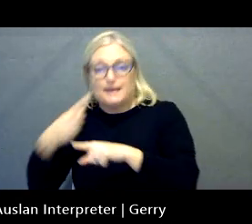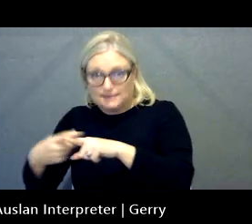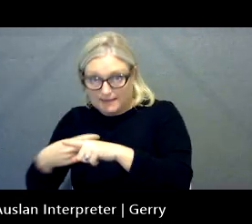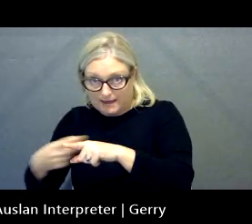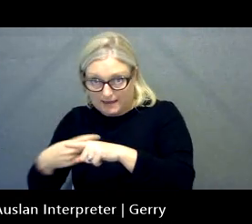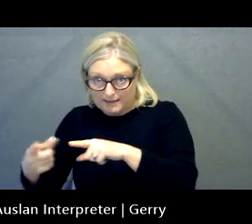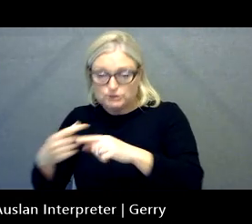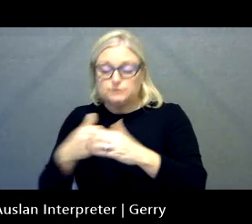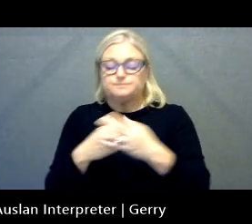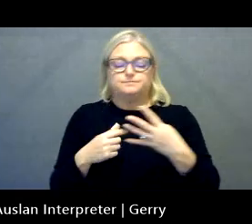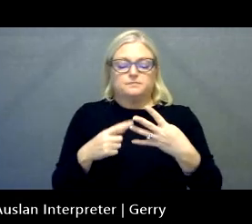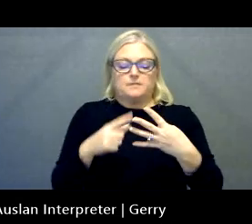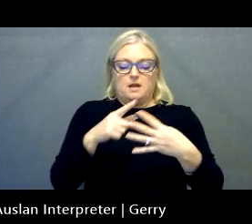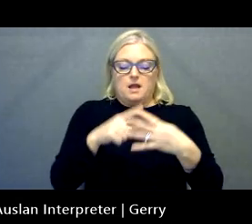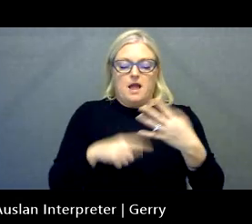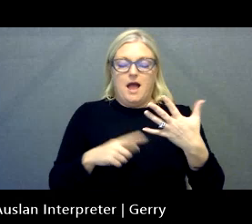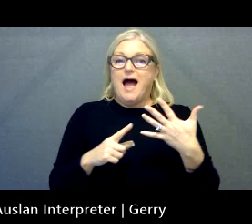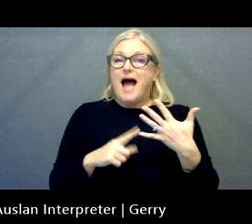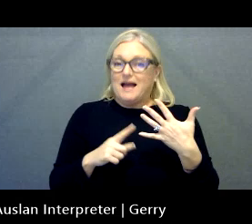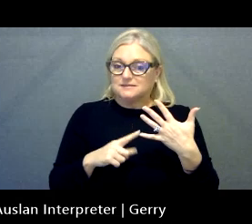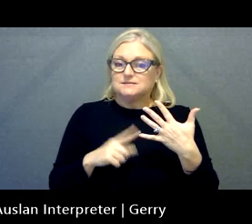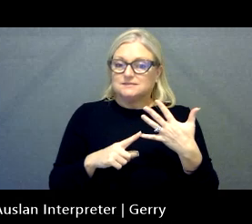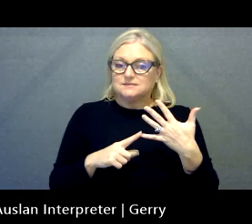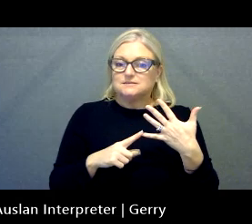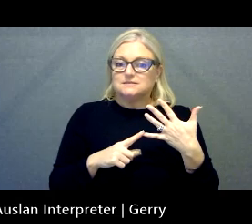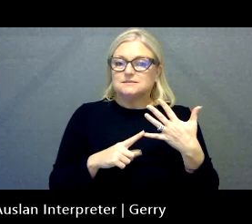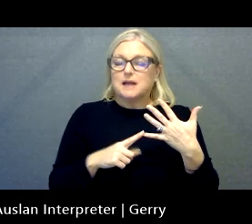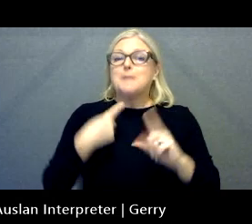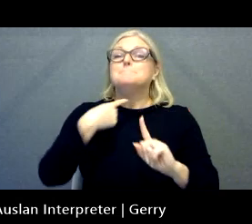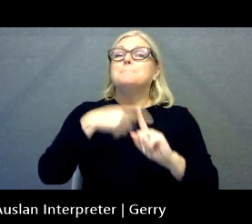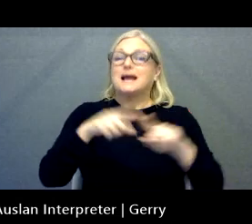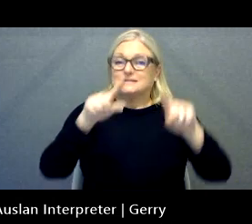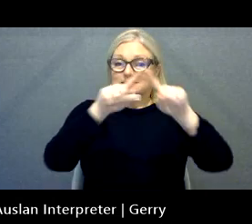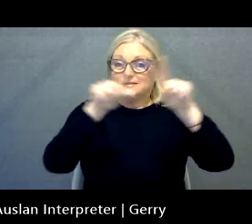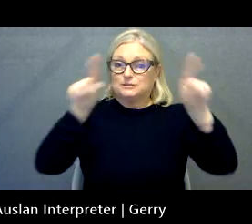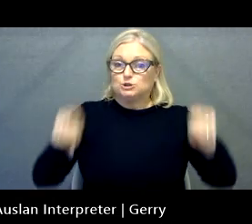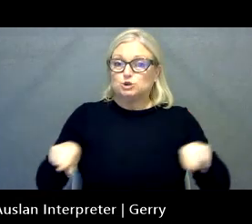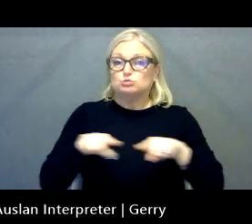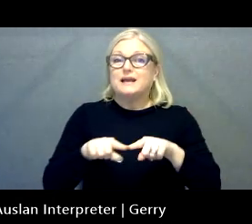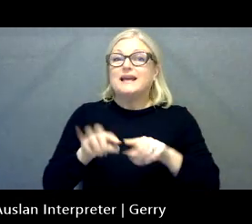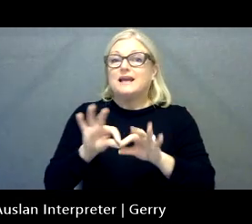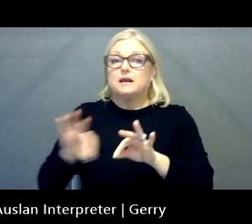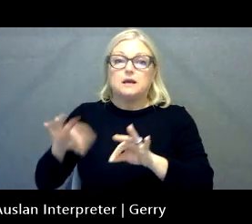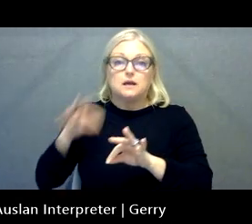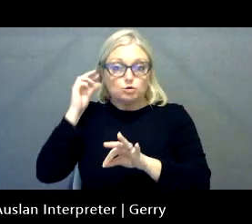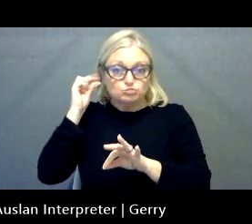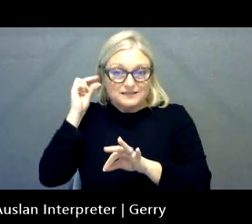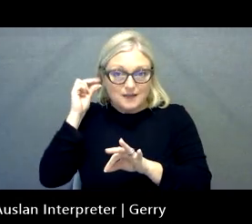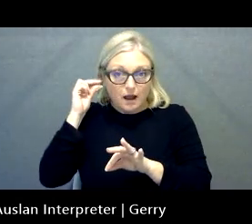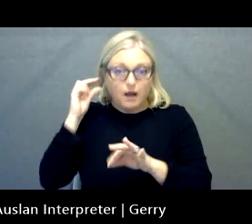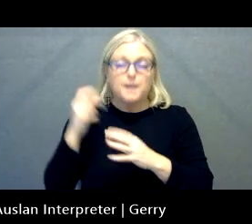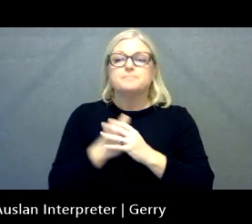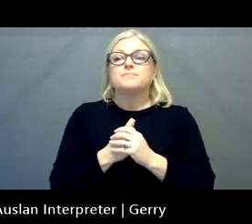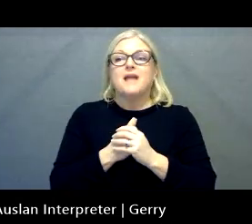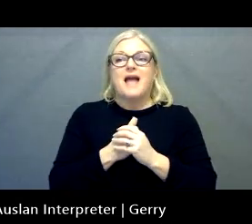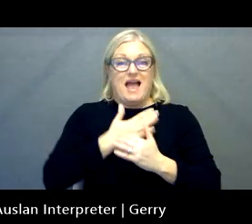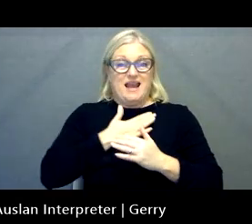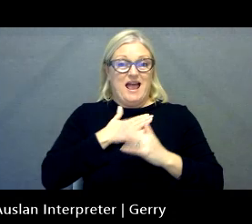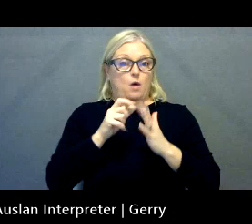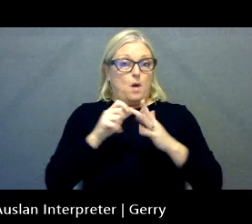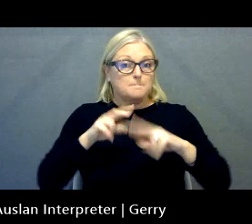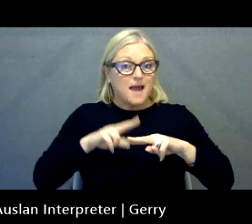online. And we were really aware of screen readers and the platforms that we used